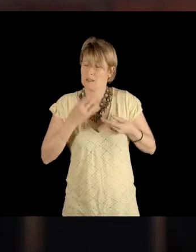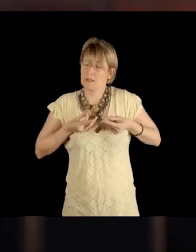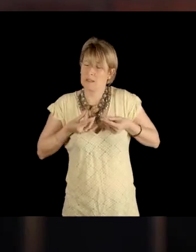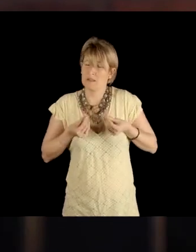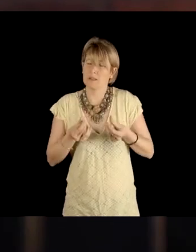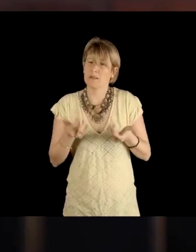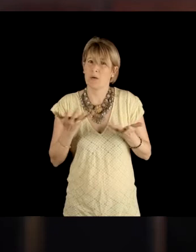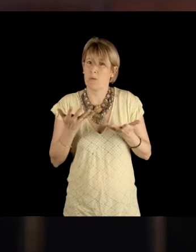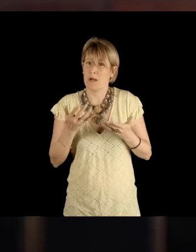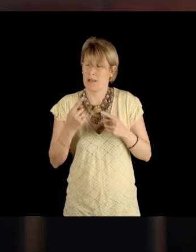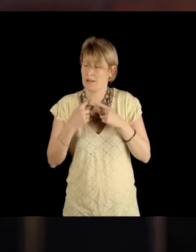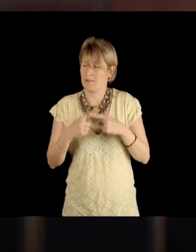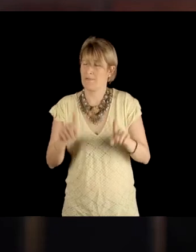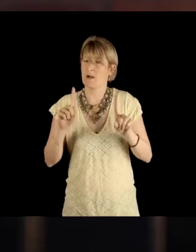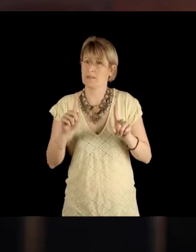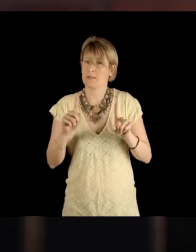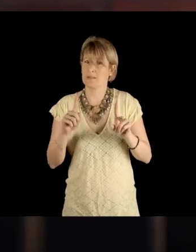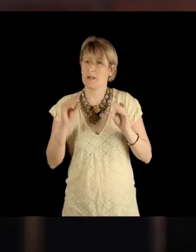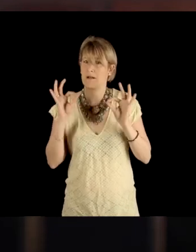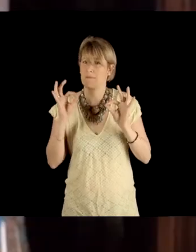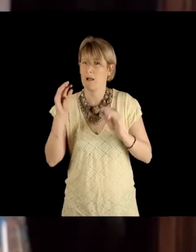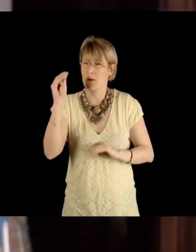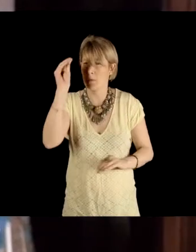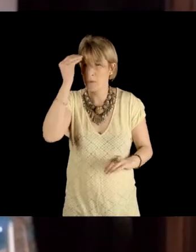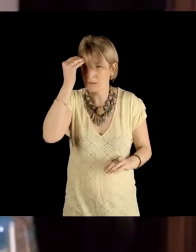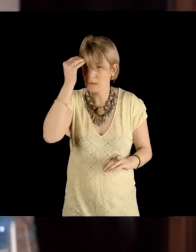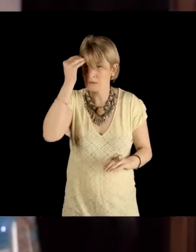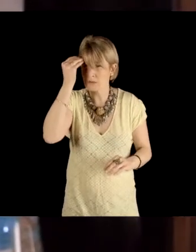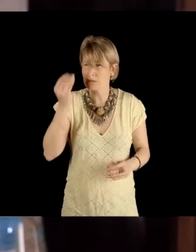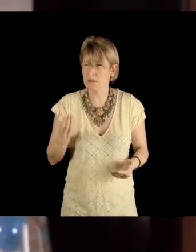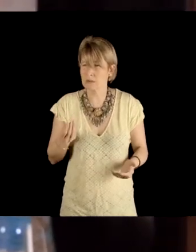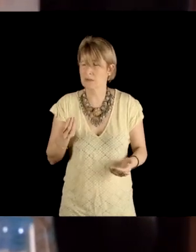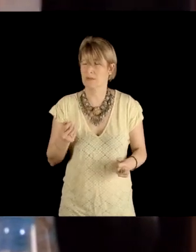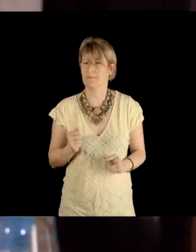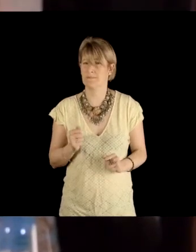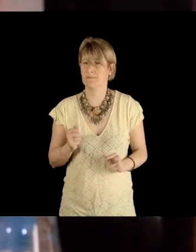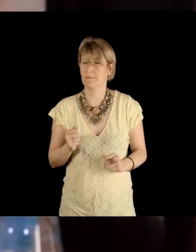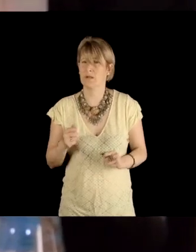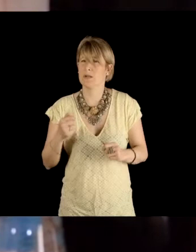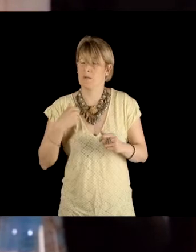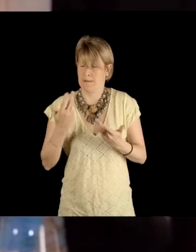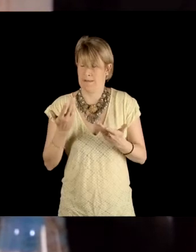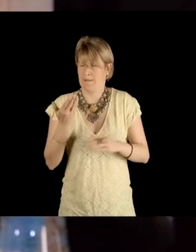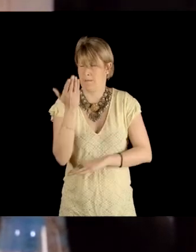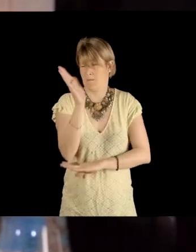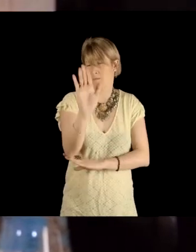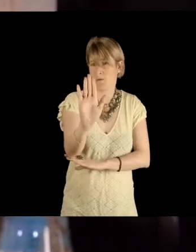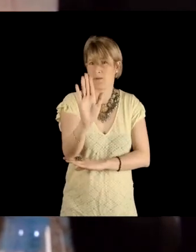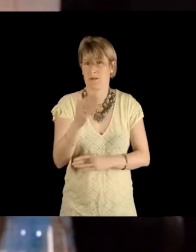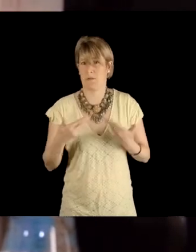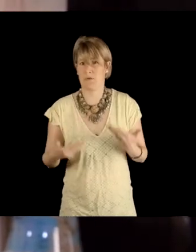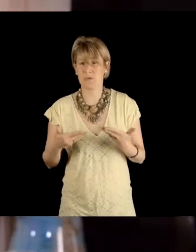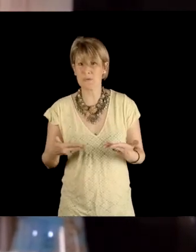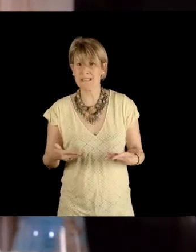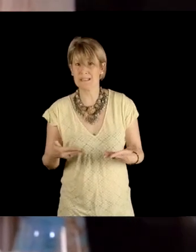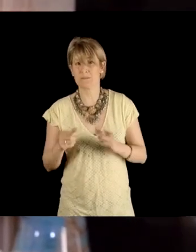to a certain extent with the family members. Imagine you come with certain irritated state and interact with